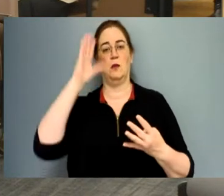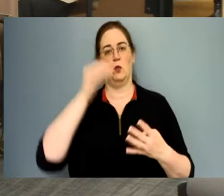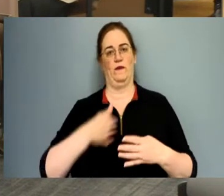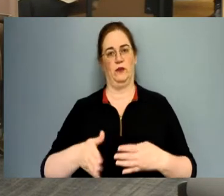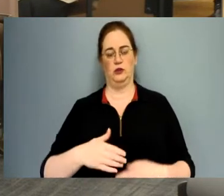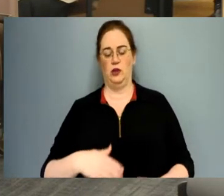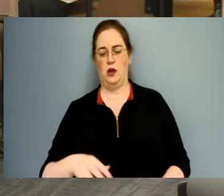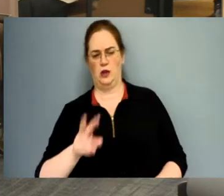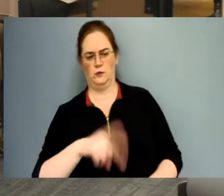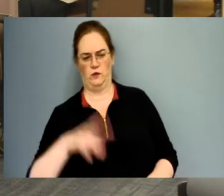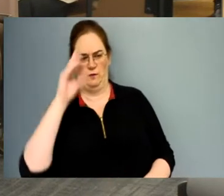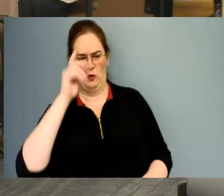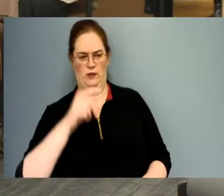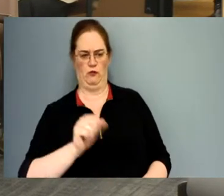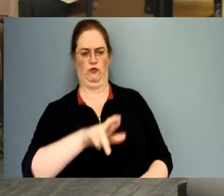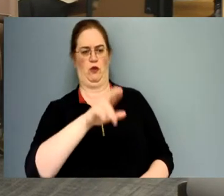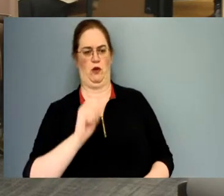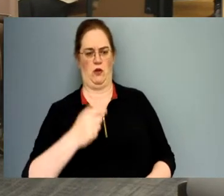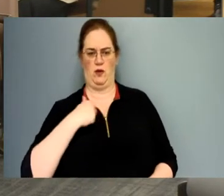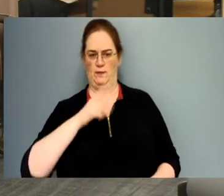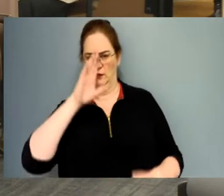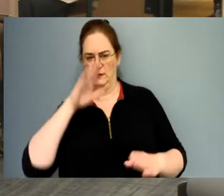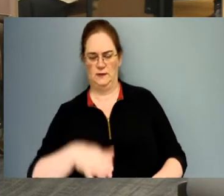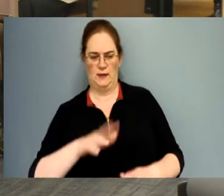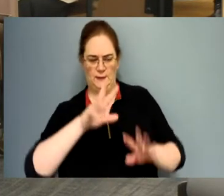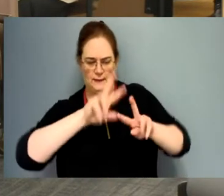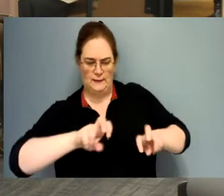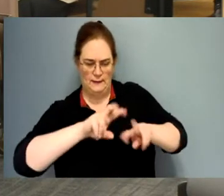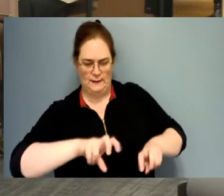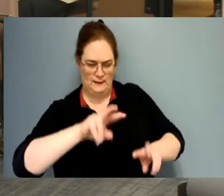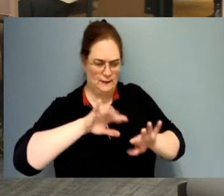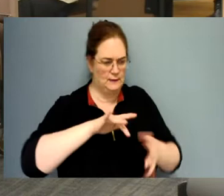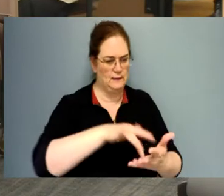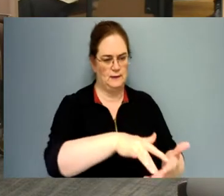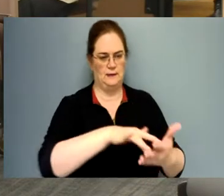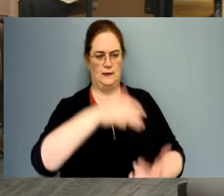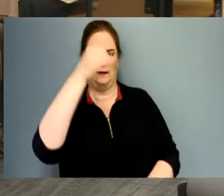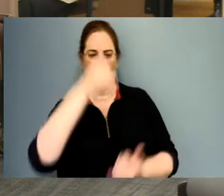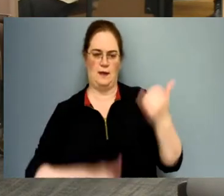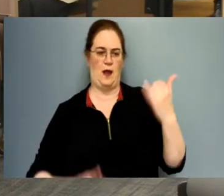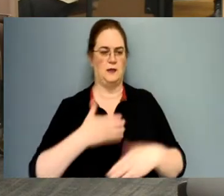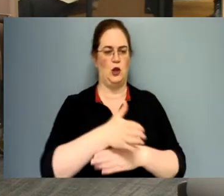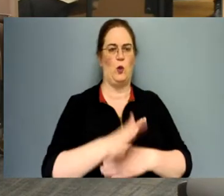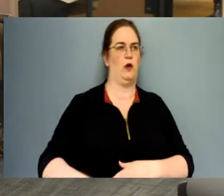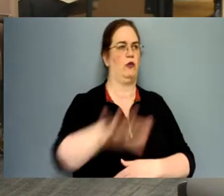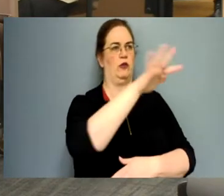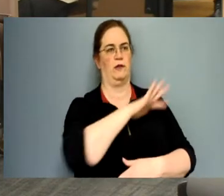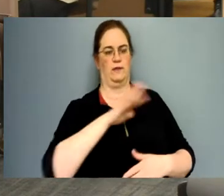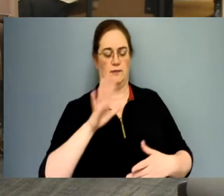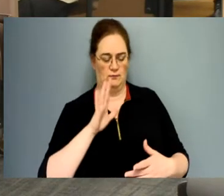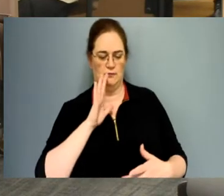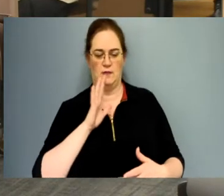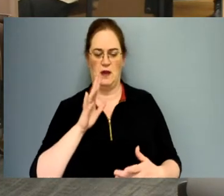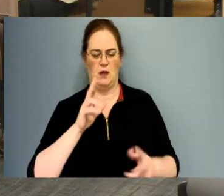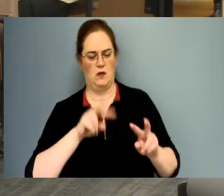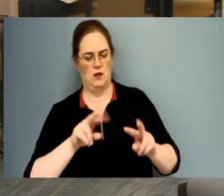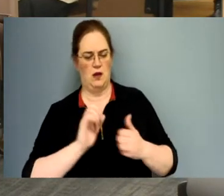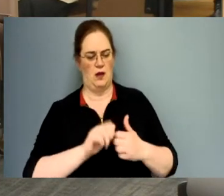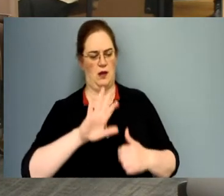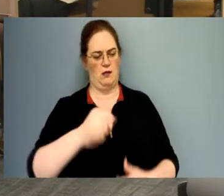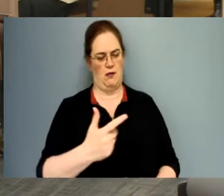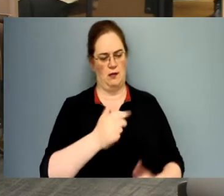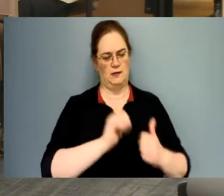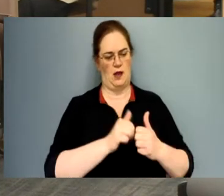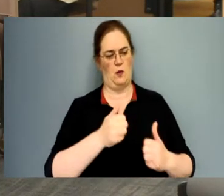they are rare fish, and I'm the most dedicated ichthyologist in the last aquarium left standing. I watch the way they arrange their legs when they sit at